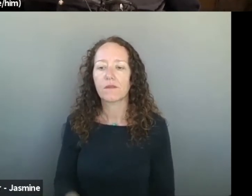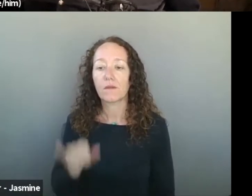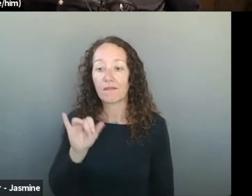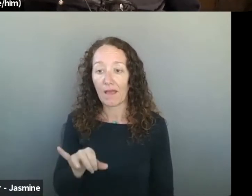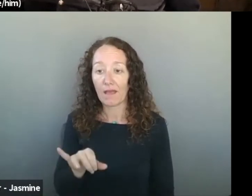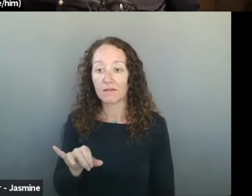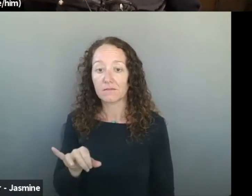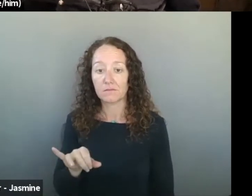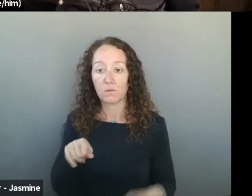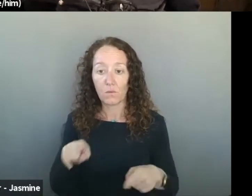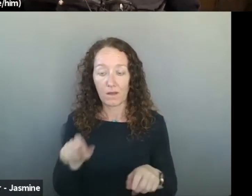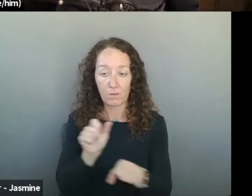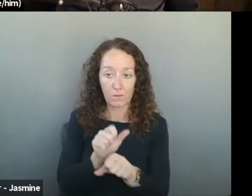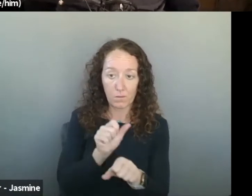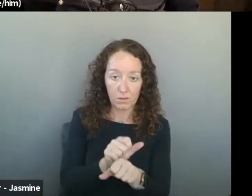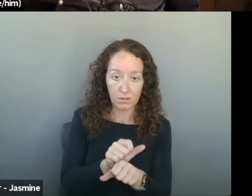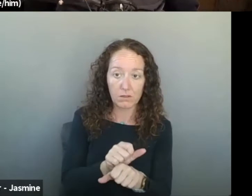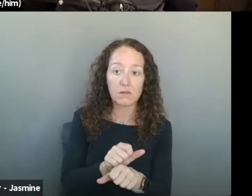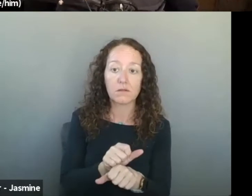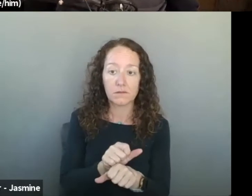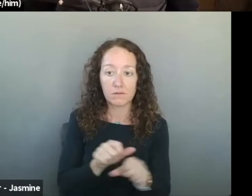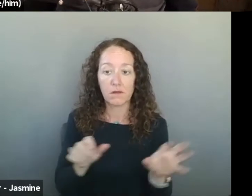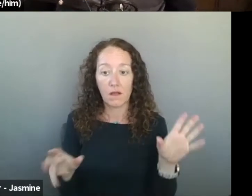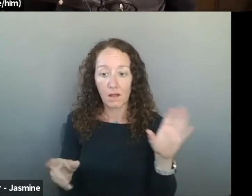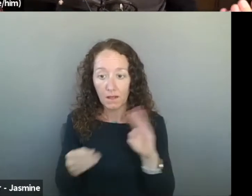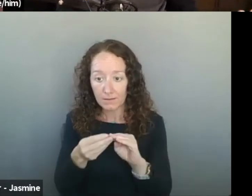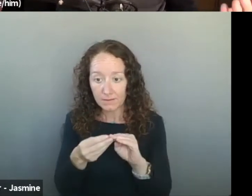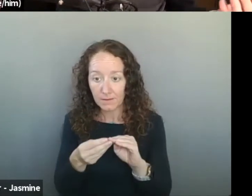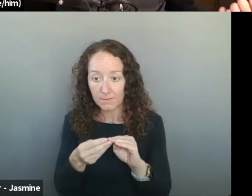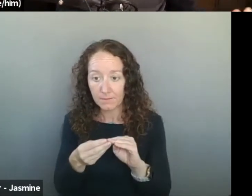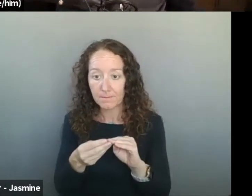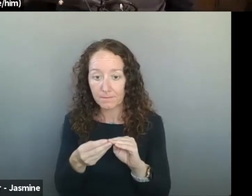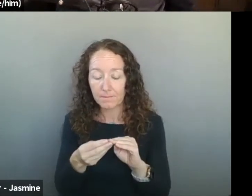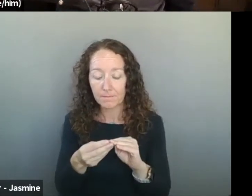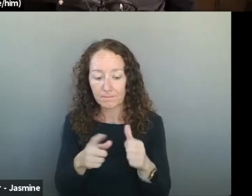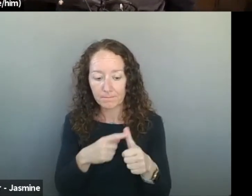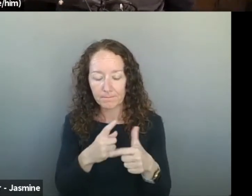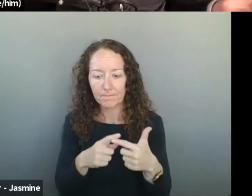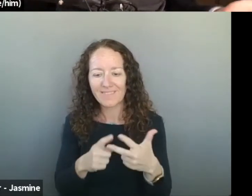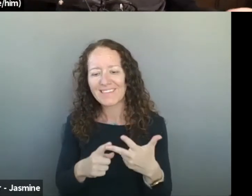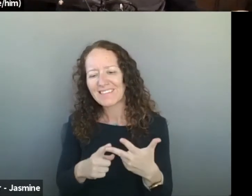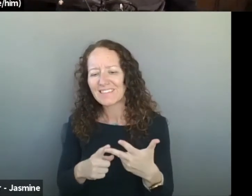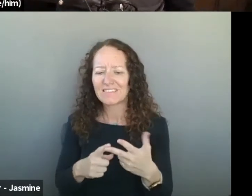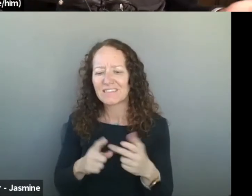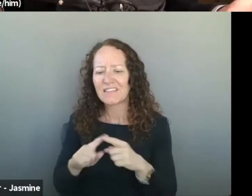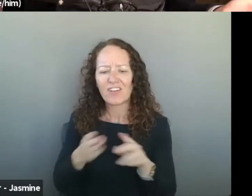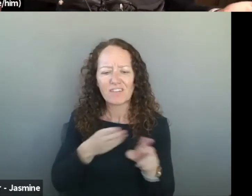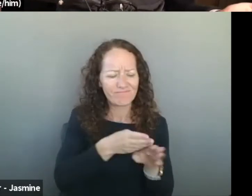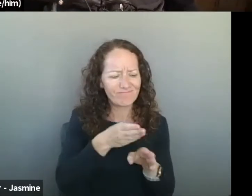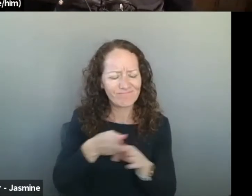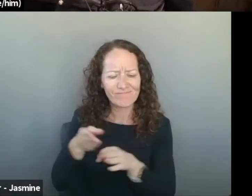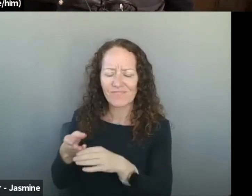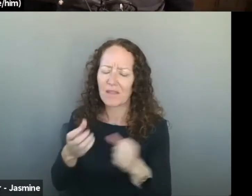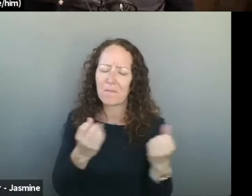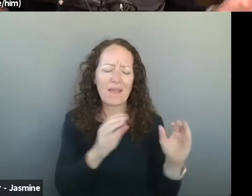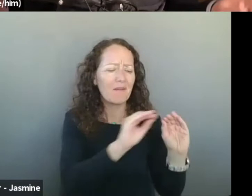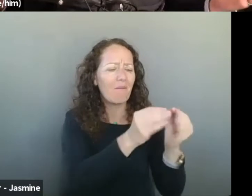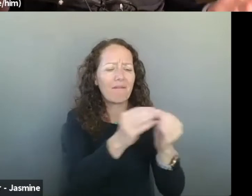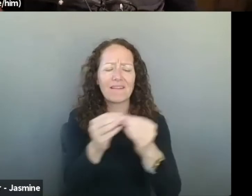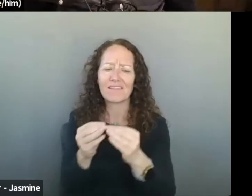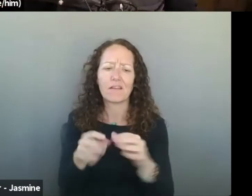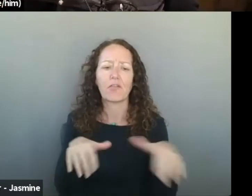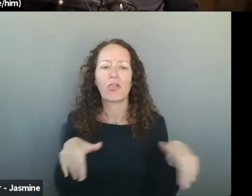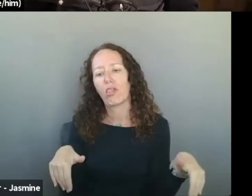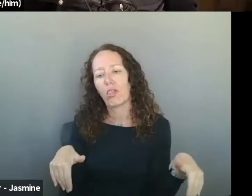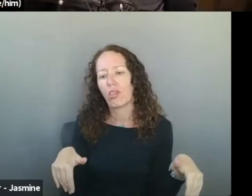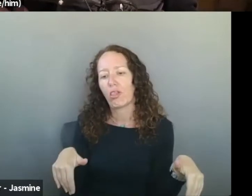do this work, it adds up. The sector, I don't know, lots of organizations aren't going to do anything. Lots of organizations that put out